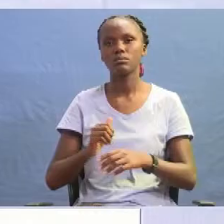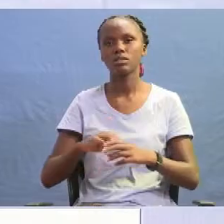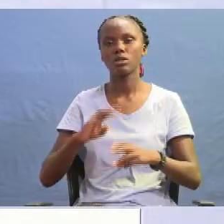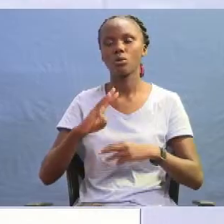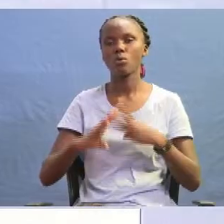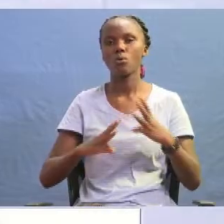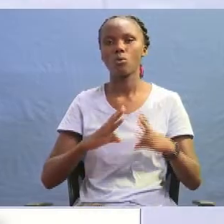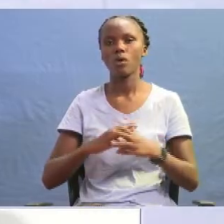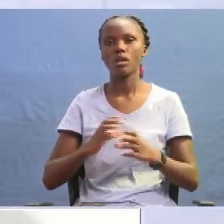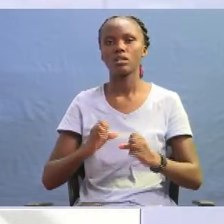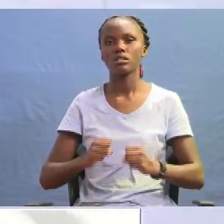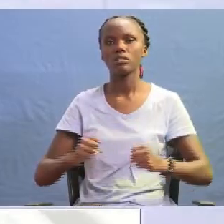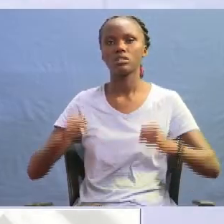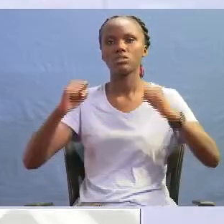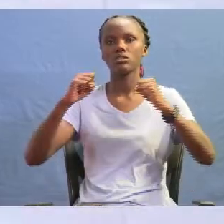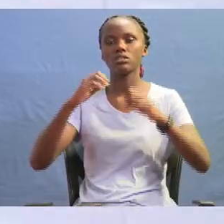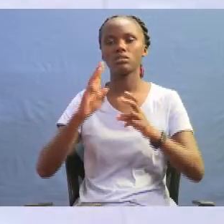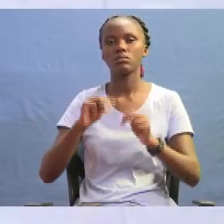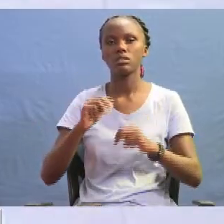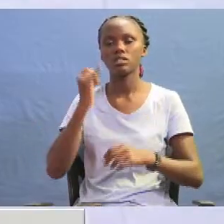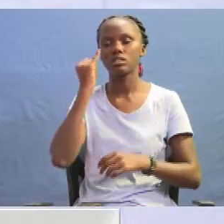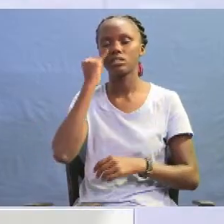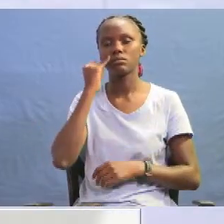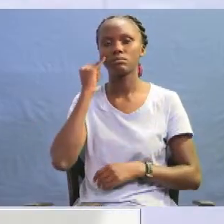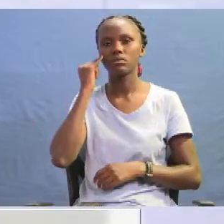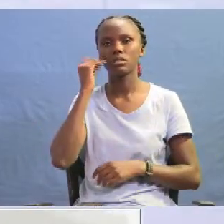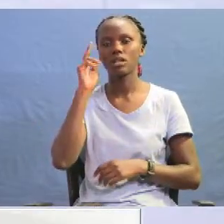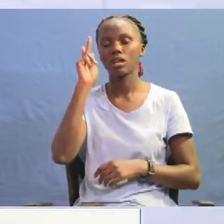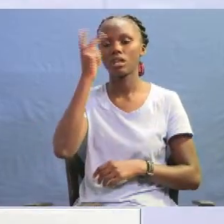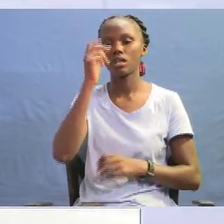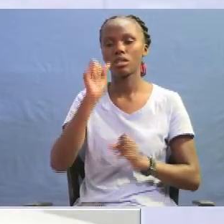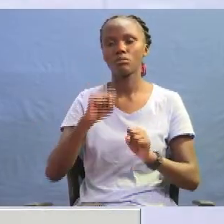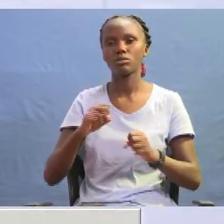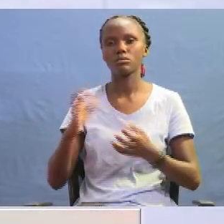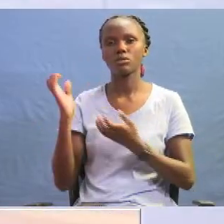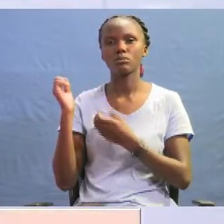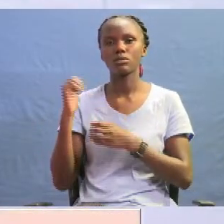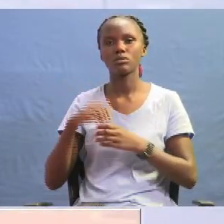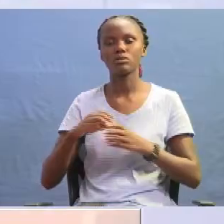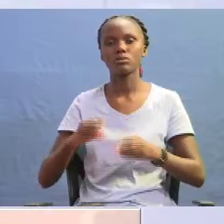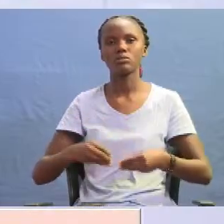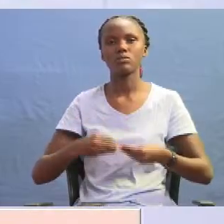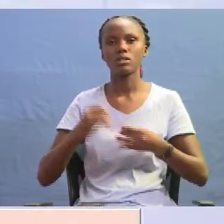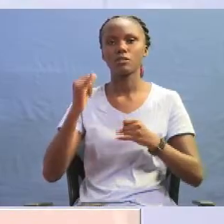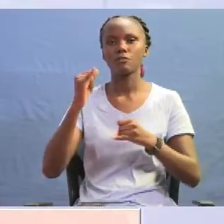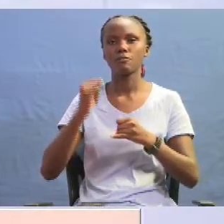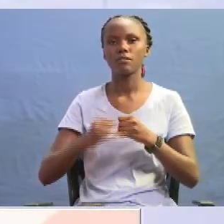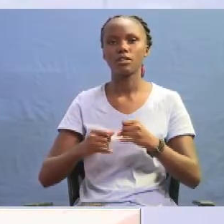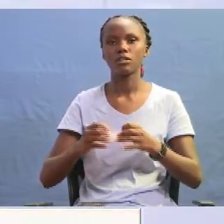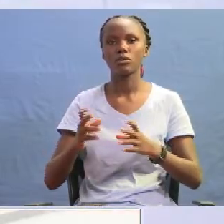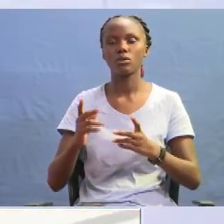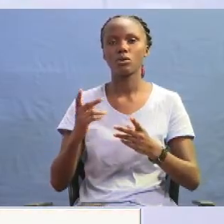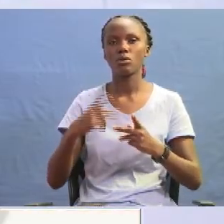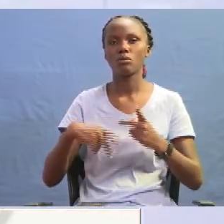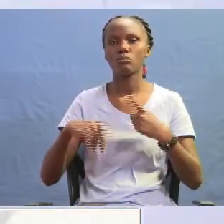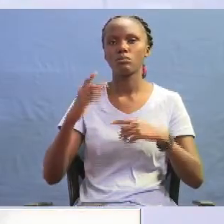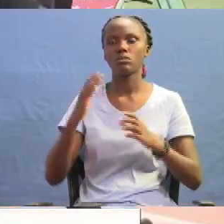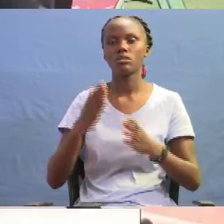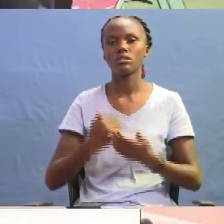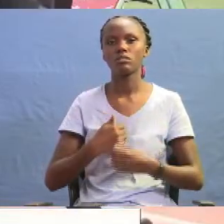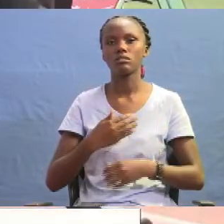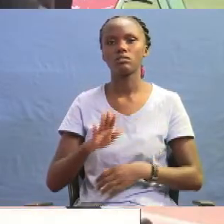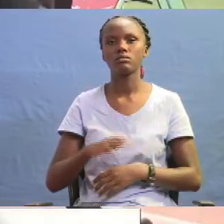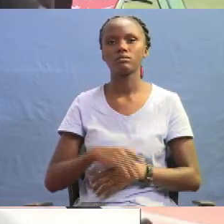Athletics Championship in Tokyo, Japan. Kenya will be hoping to surpass the last edition performance in Budapest.